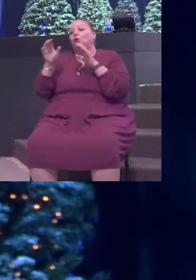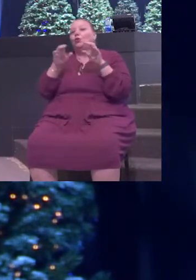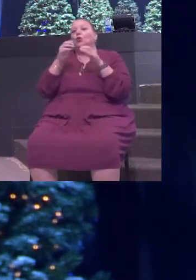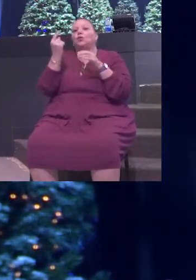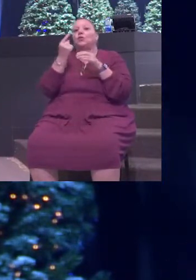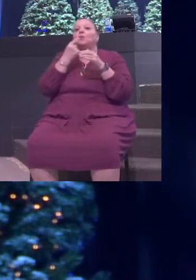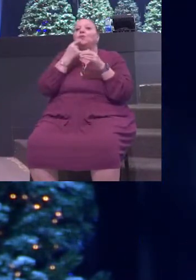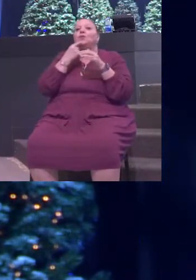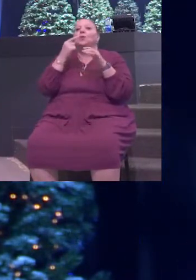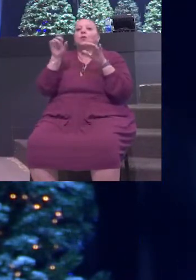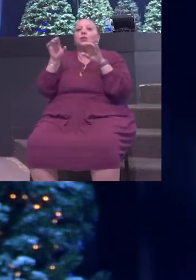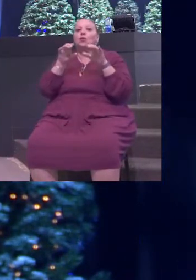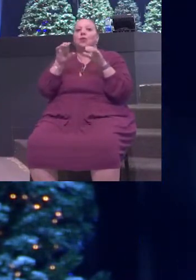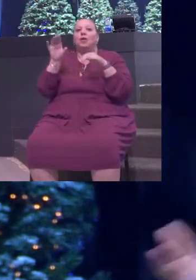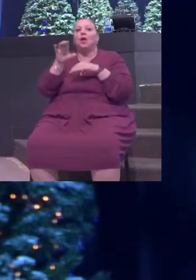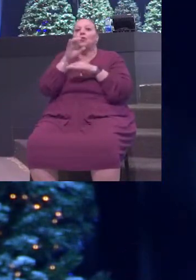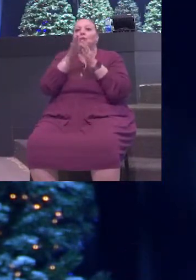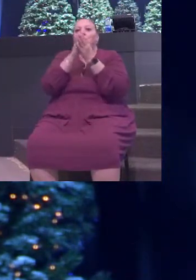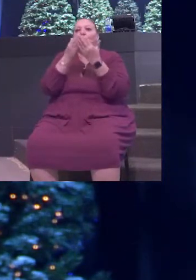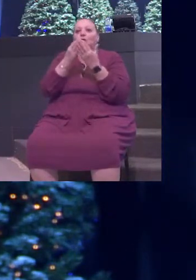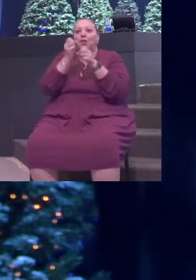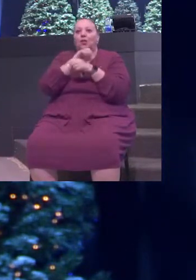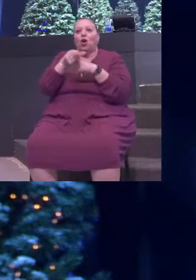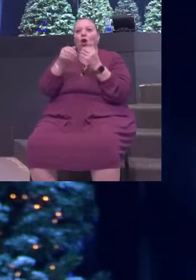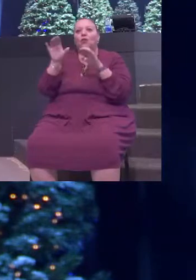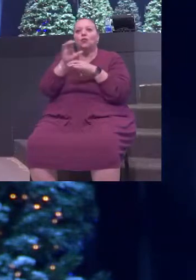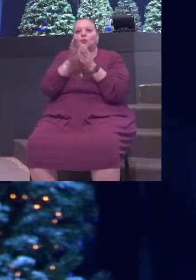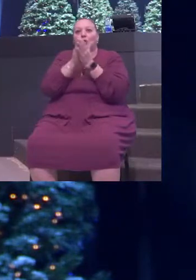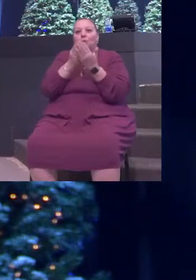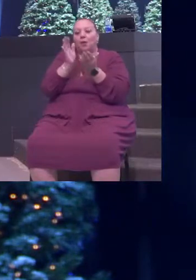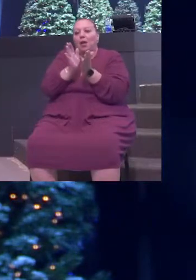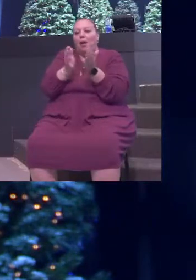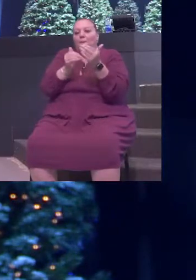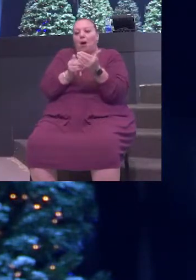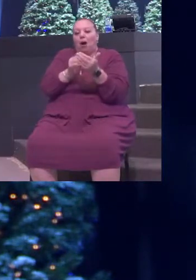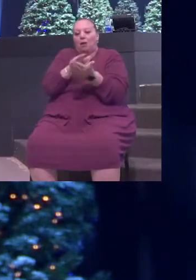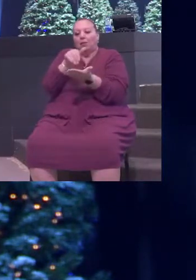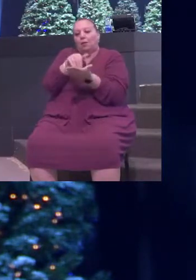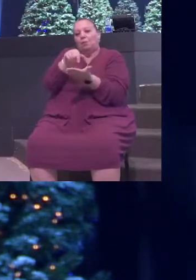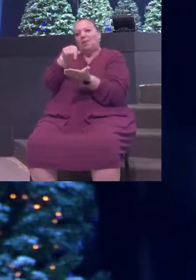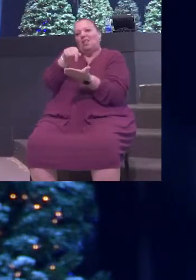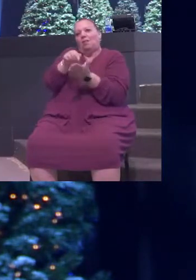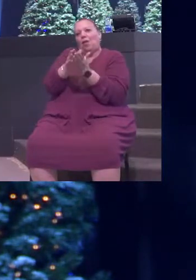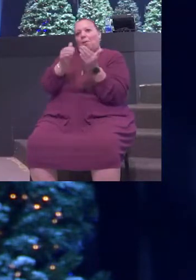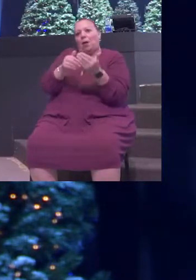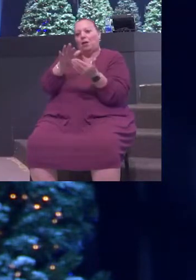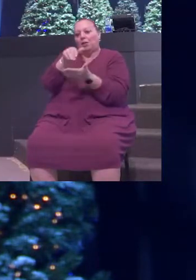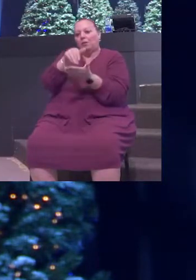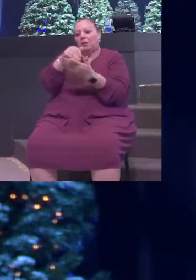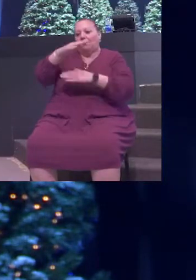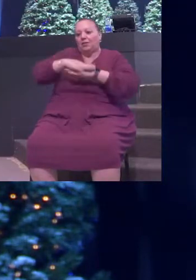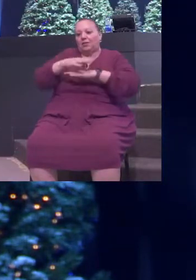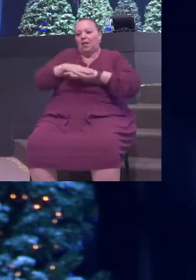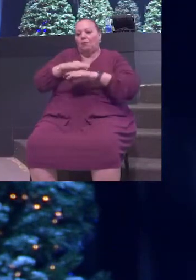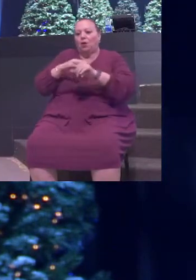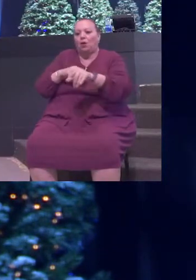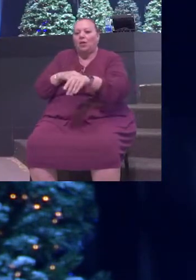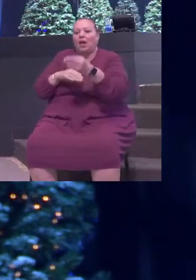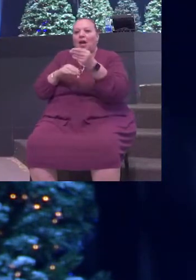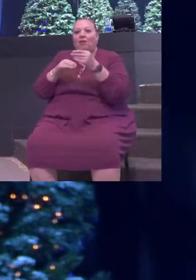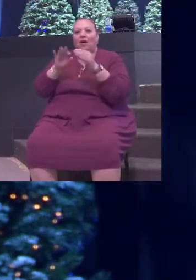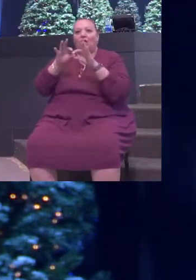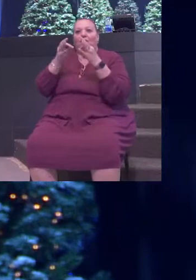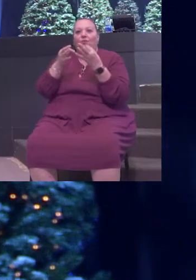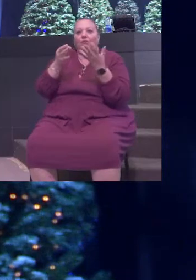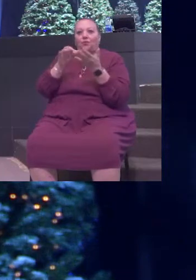do is when they get Christmas cards in, they take all the Christmas cards and they put them in a box and they put them in the middle, that box in the middle of the table. And every time they have a